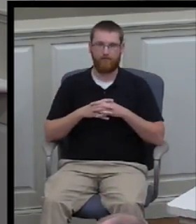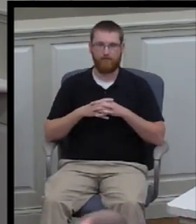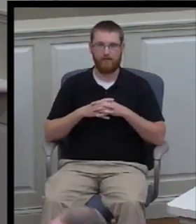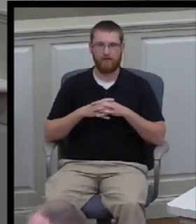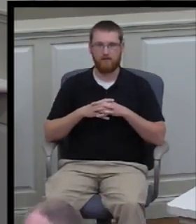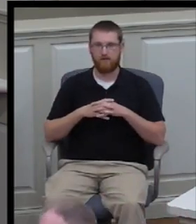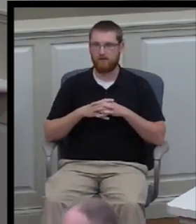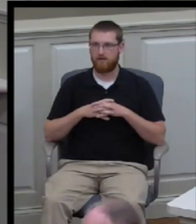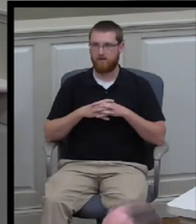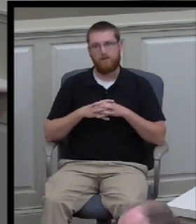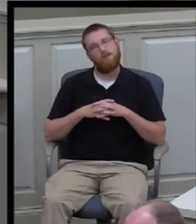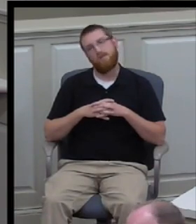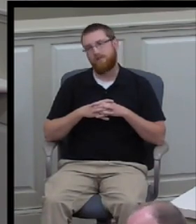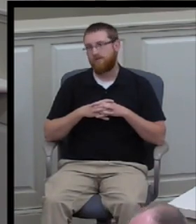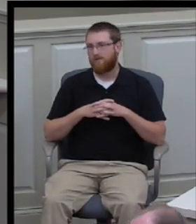proclamation. Smile.